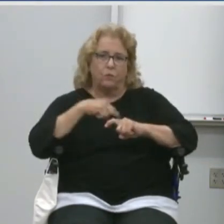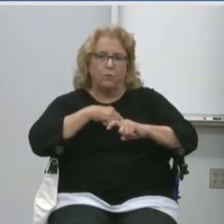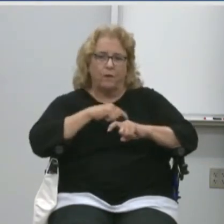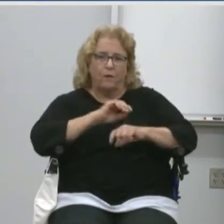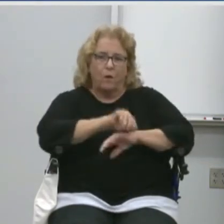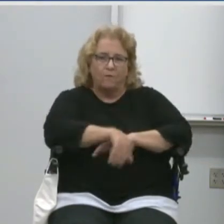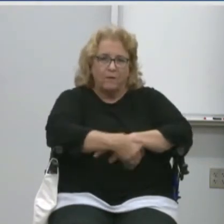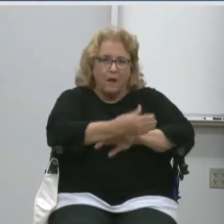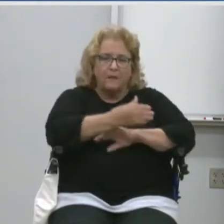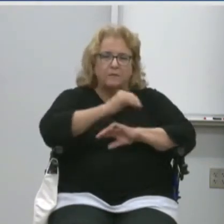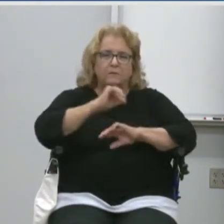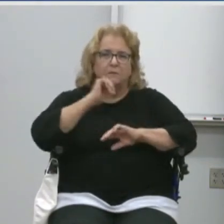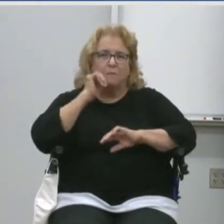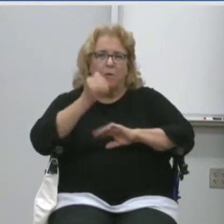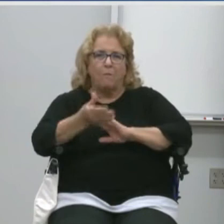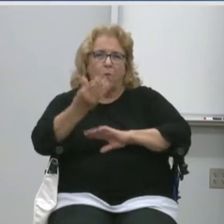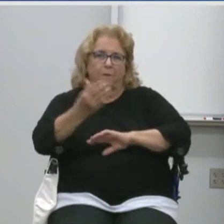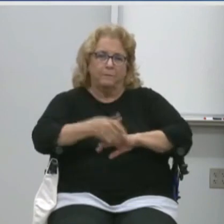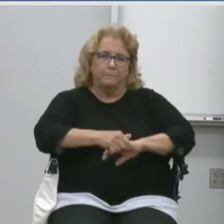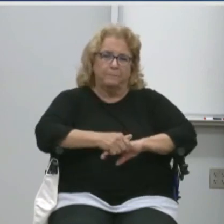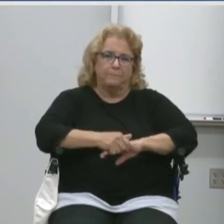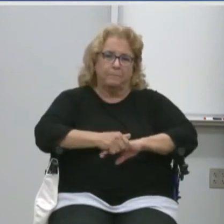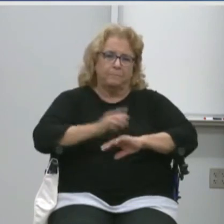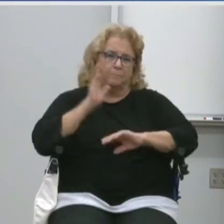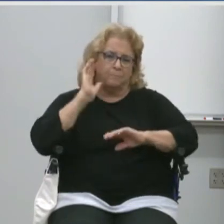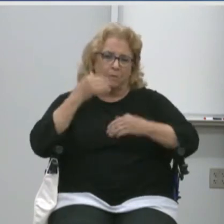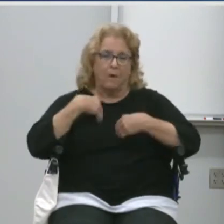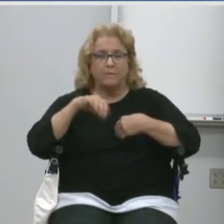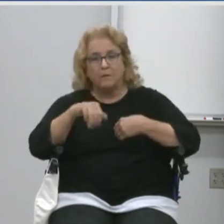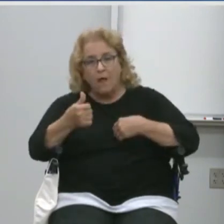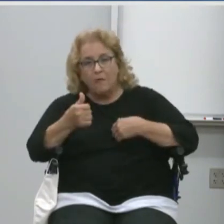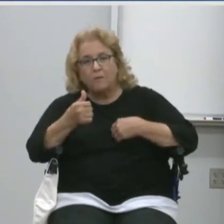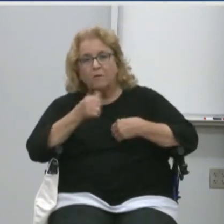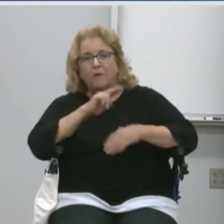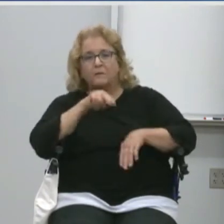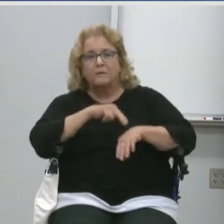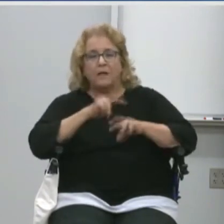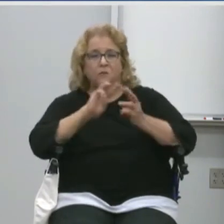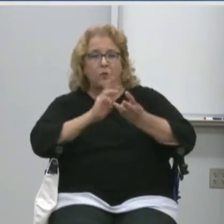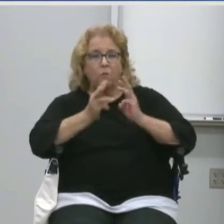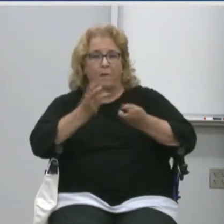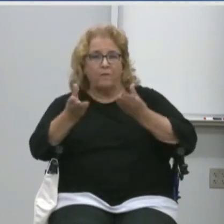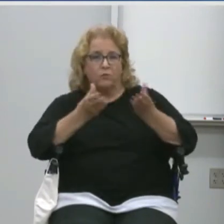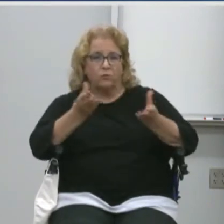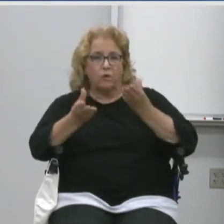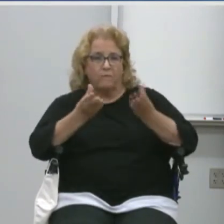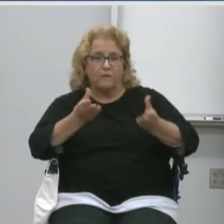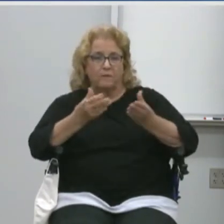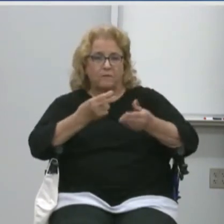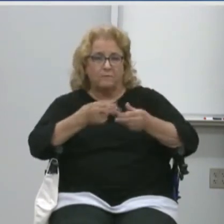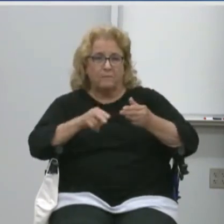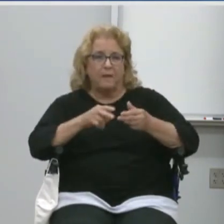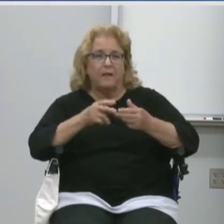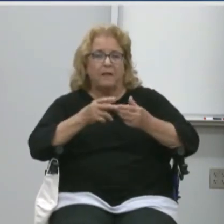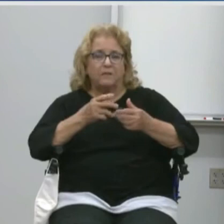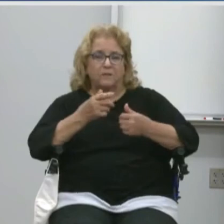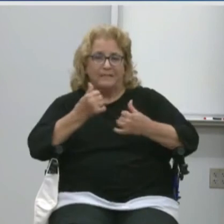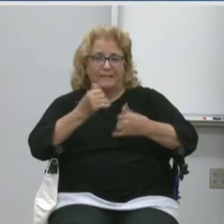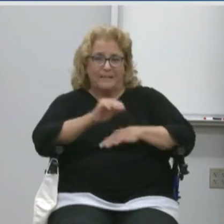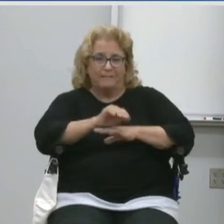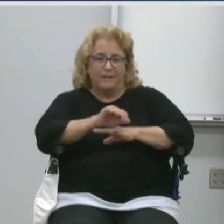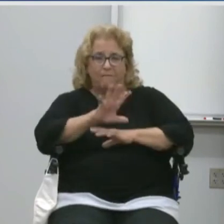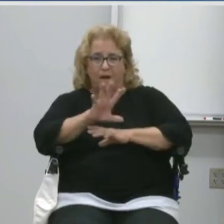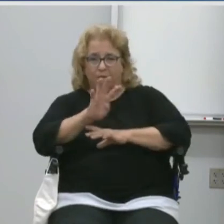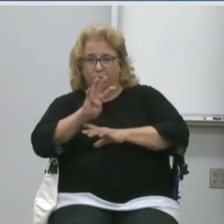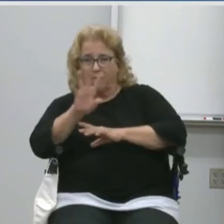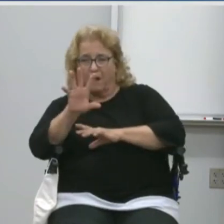overnight hours and into tomorrow morning. We will have an additional National Weather Service briefing this evening at 5:45, and then they continue to